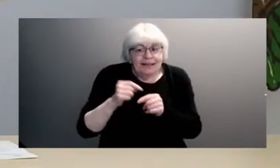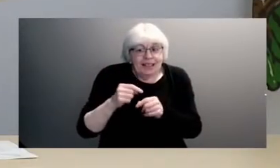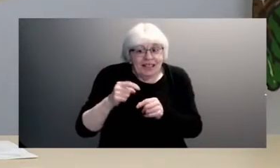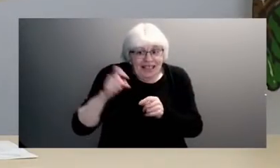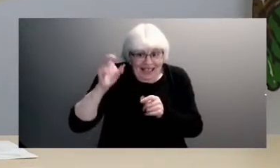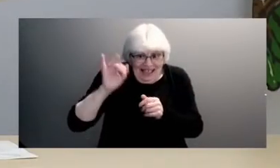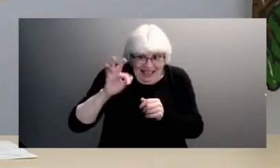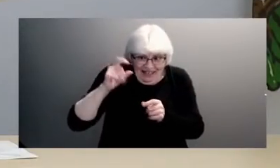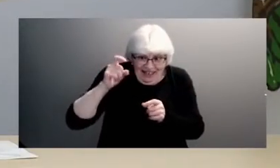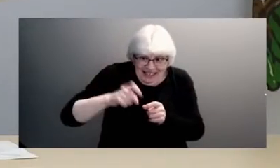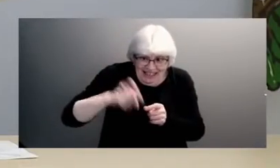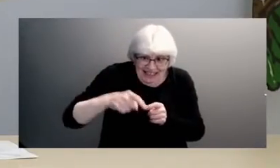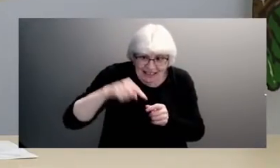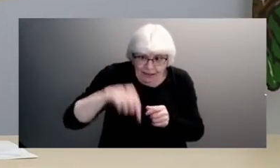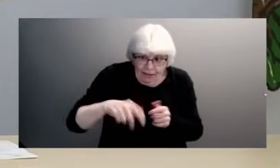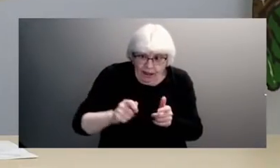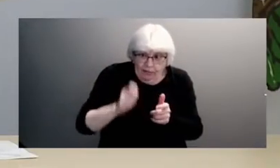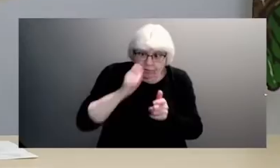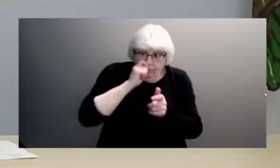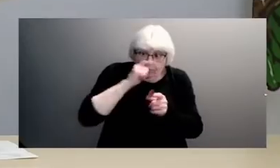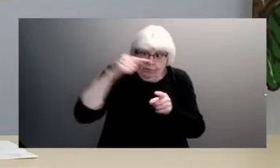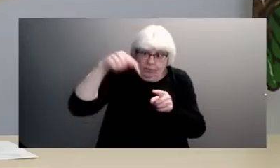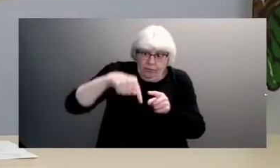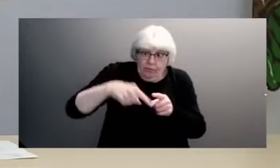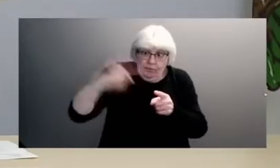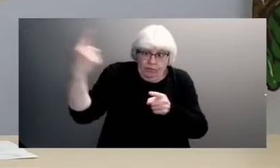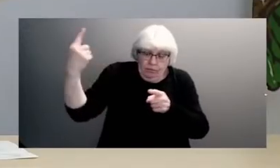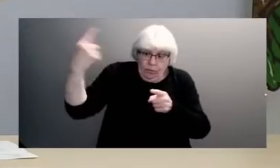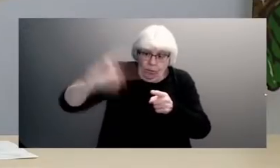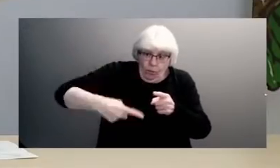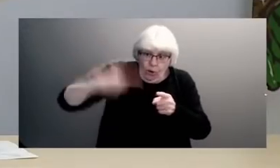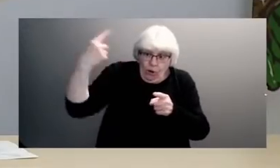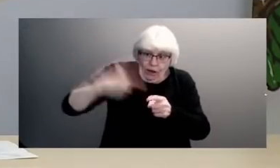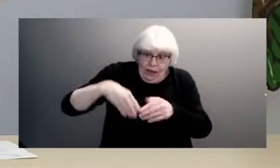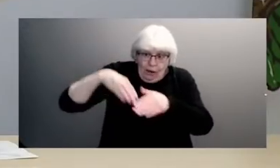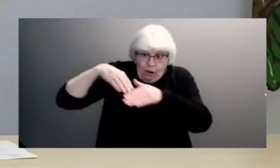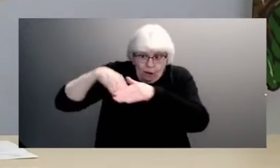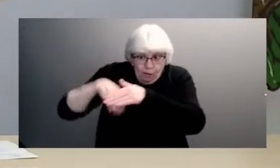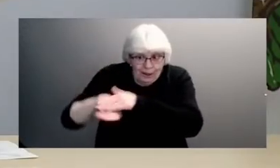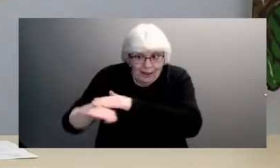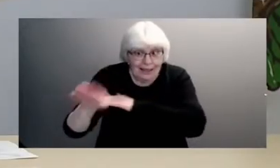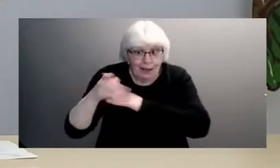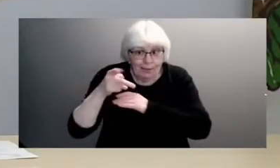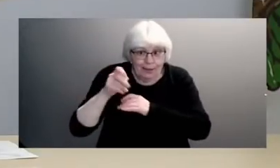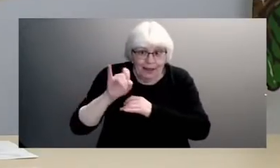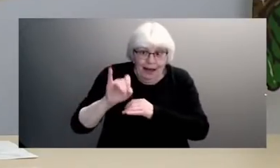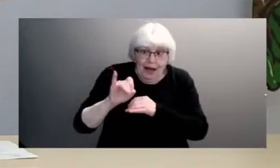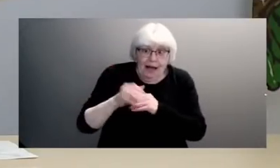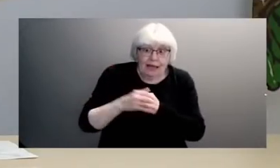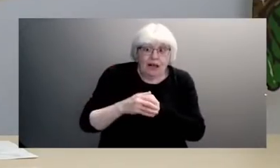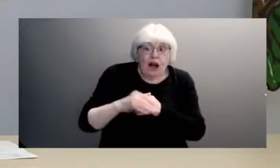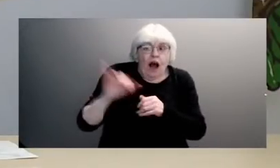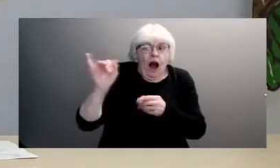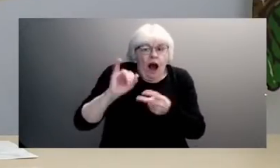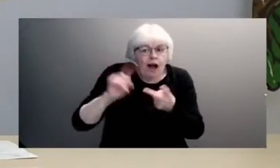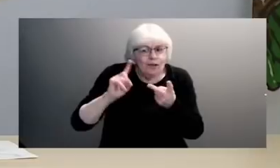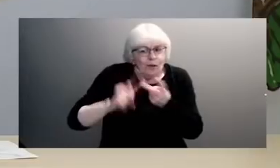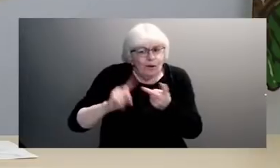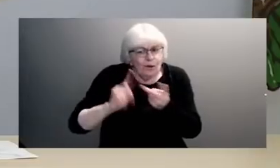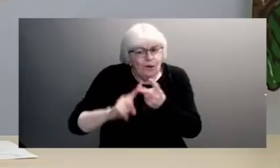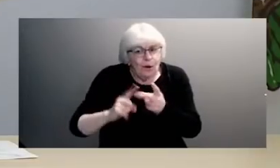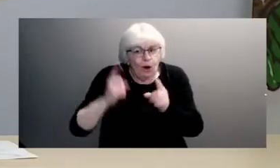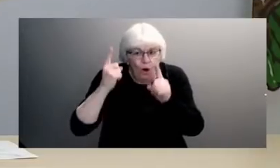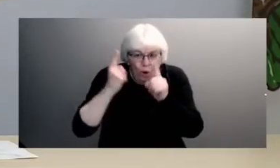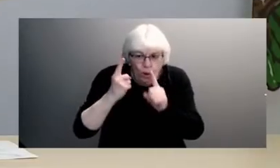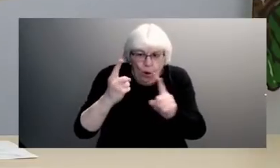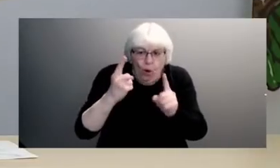and also to have them more accessible for everybody. Now we only have so many, and so